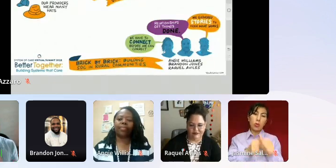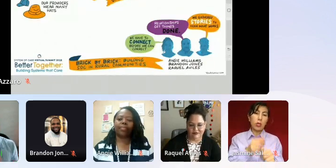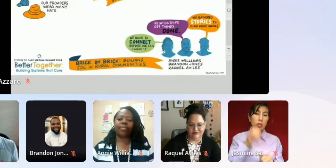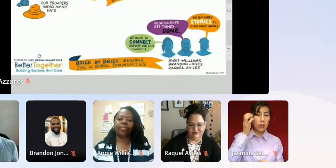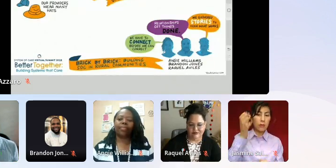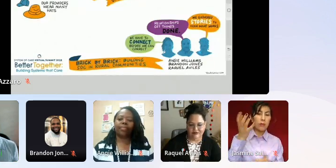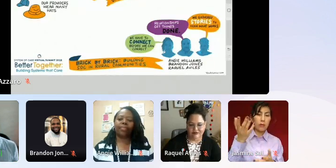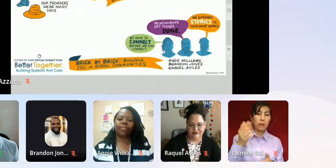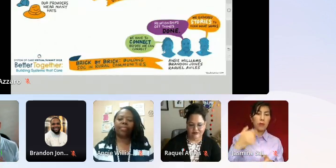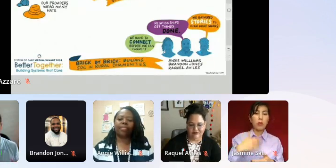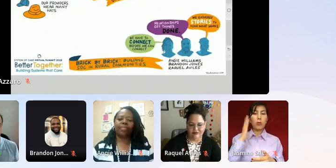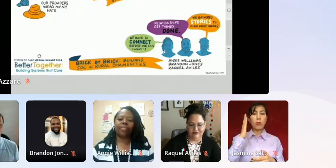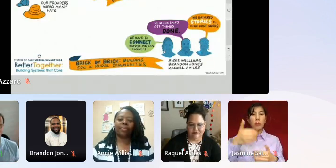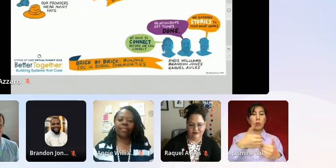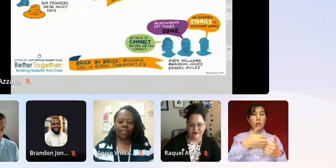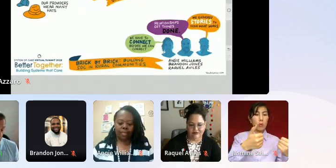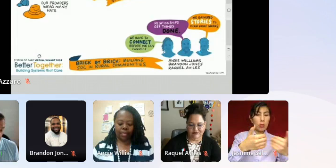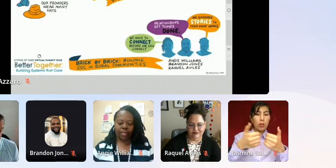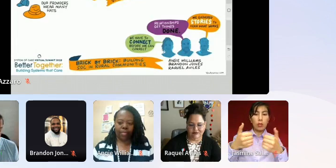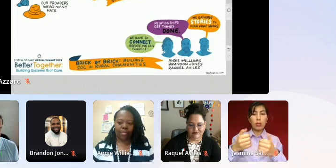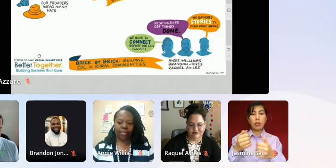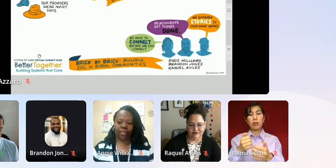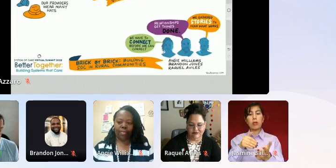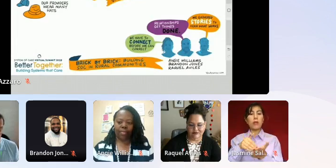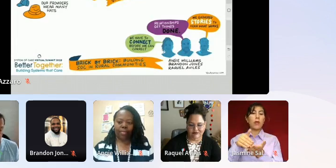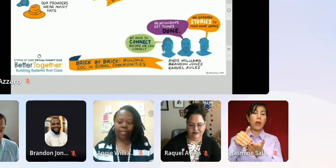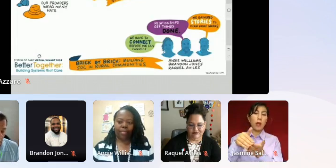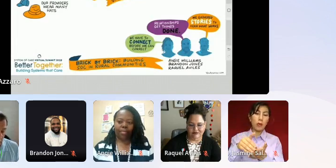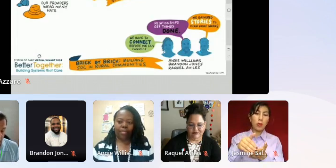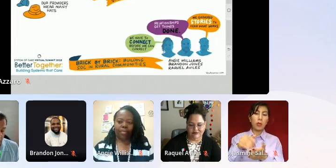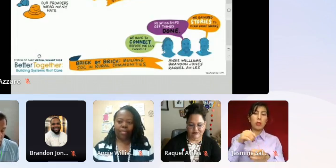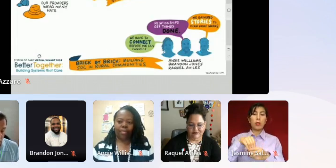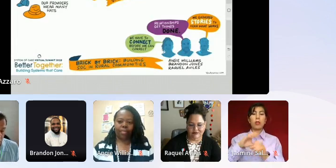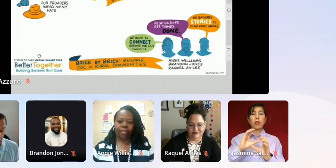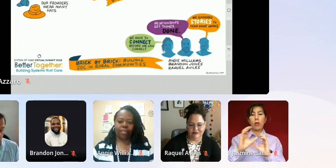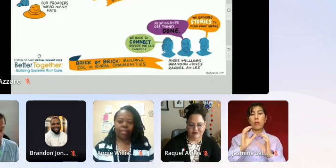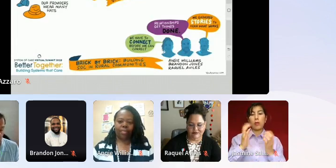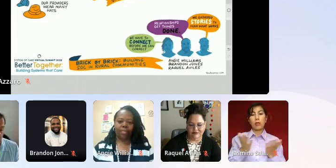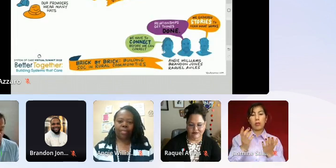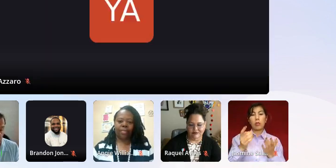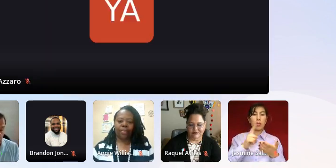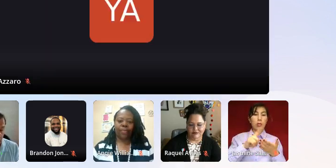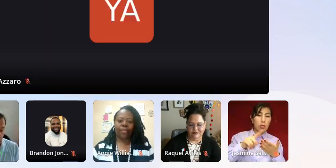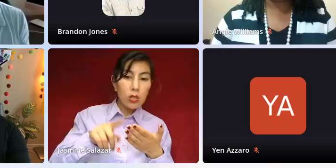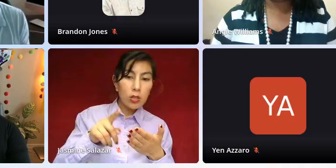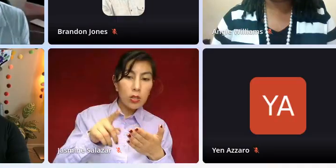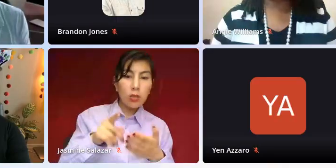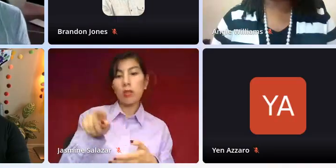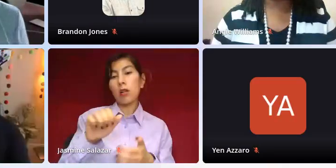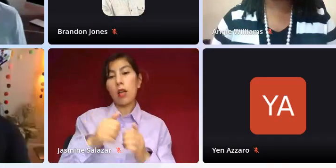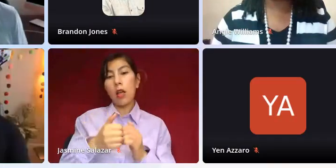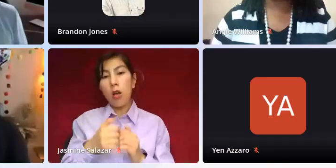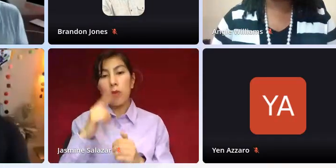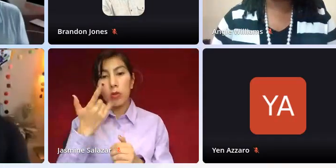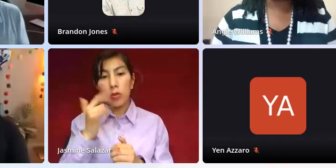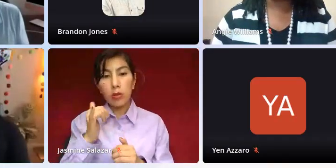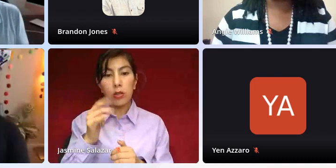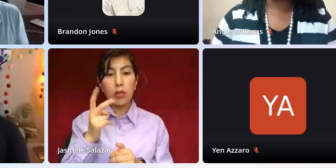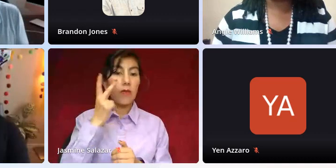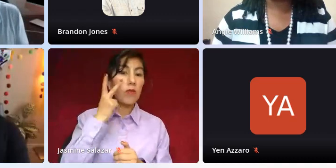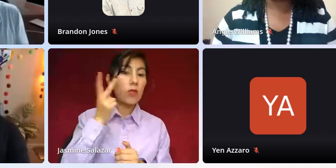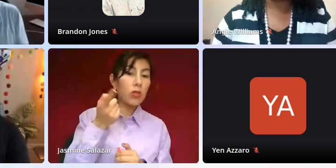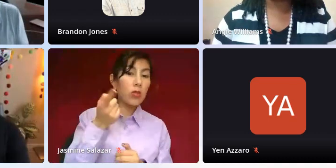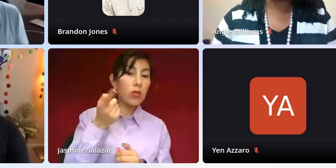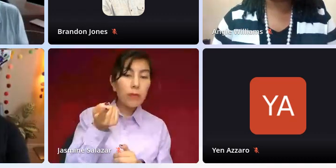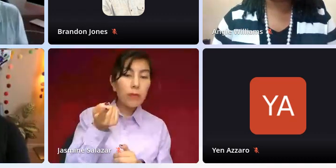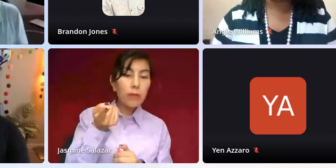of break in every so often in our conversation here and sort of check in on how it's looking visually.